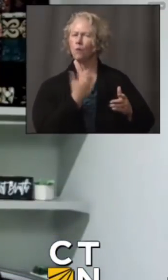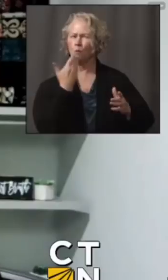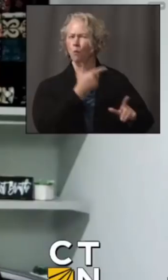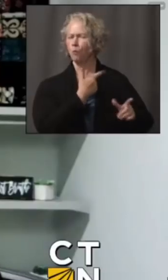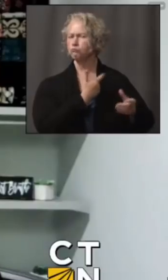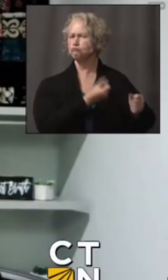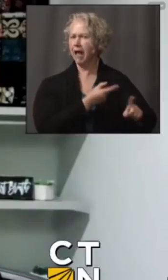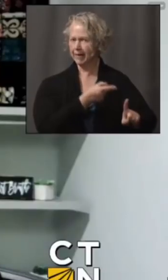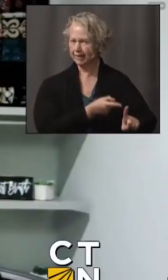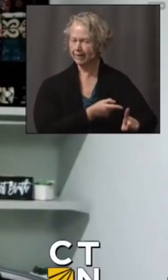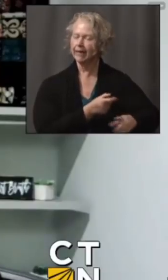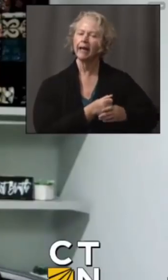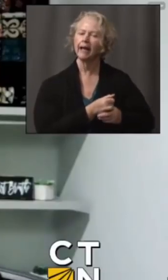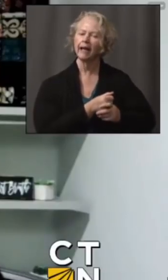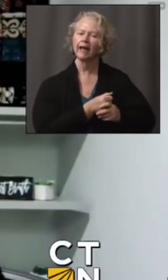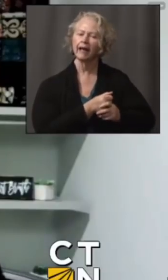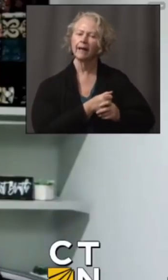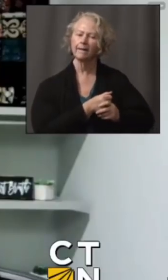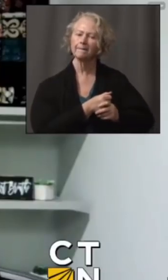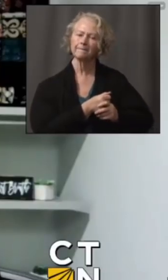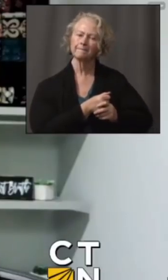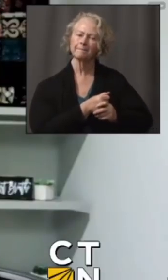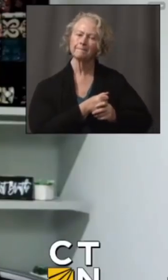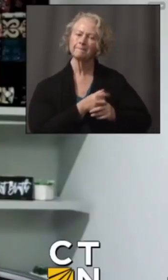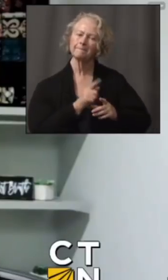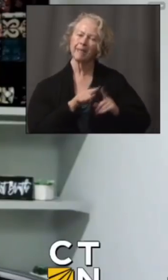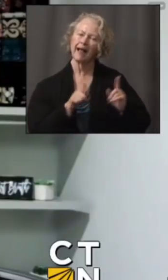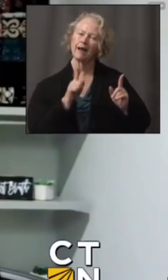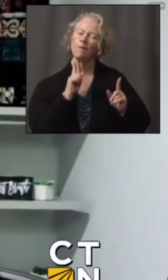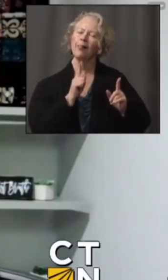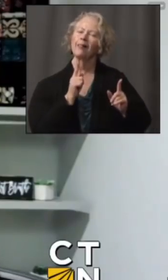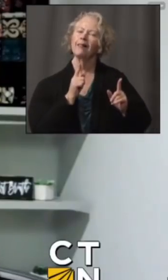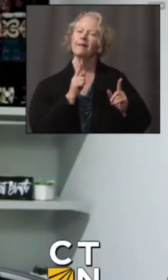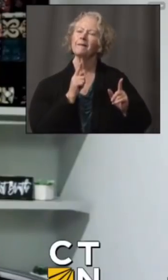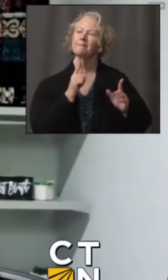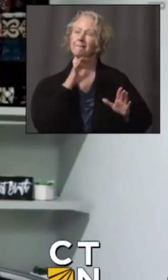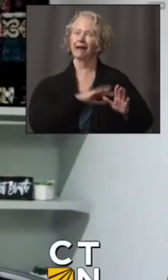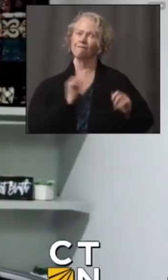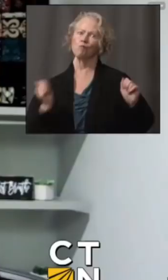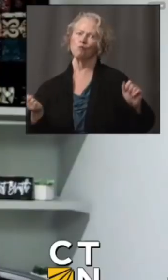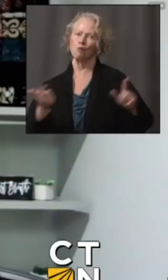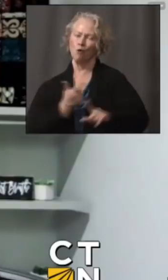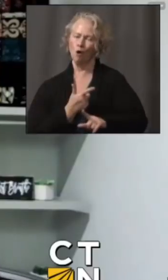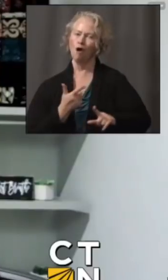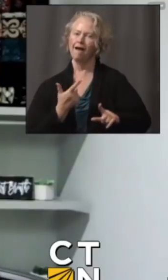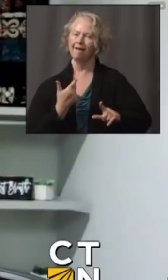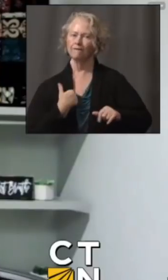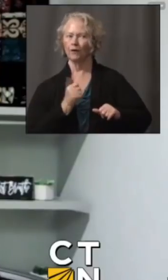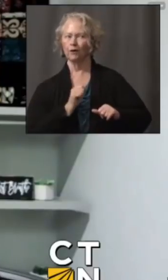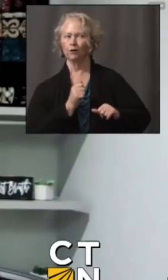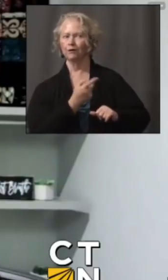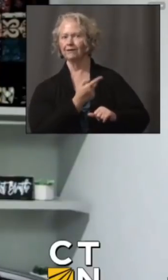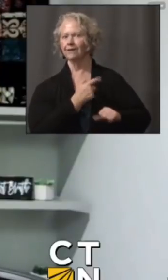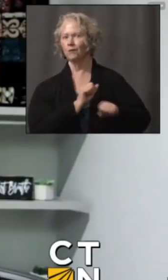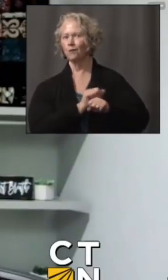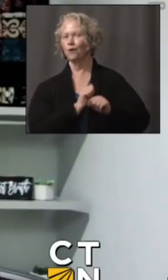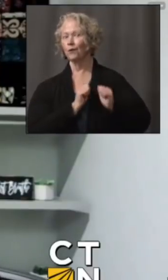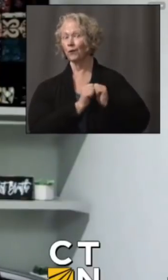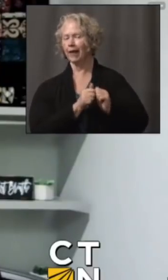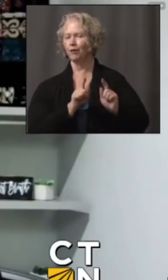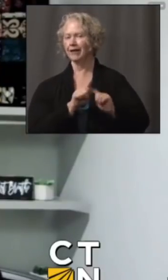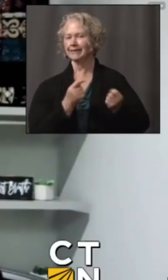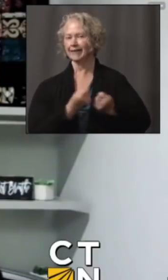that it would just be in everybody's best interest if we were to sync as teams in this